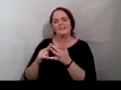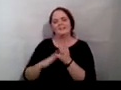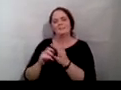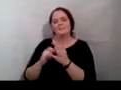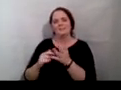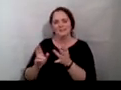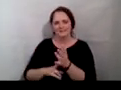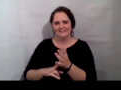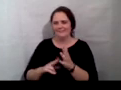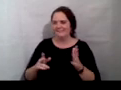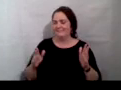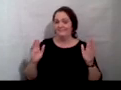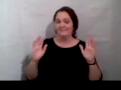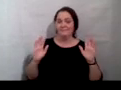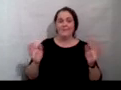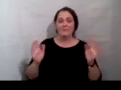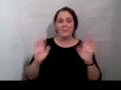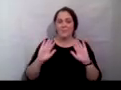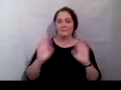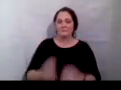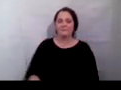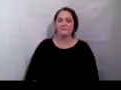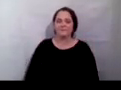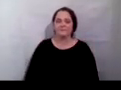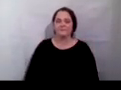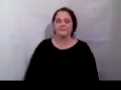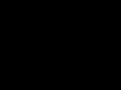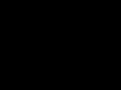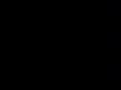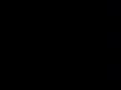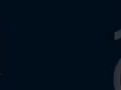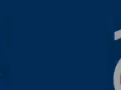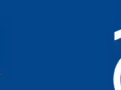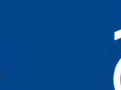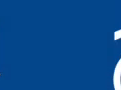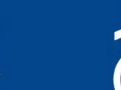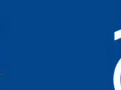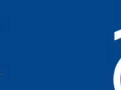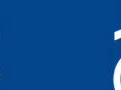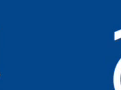That's it. I think I've actually kept on time, which is extraordinary for me. So thank you, everyone.